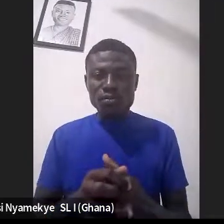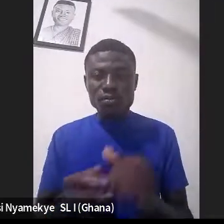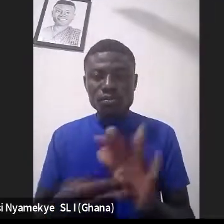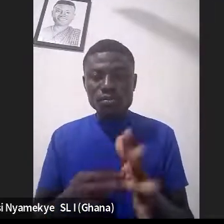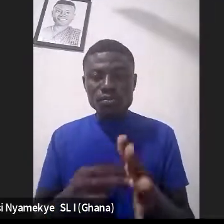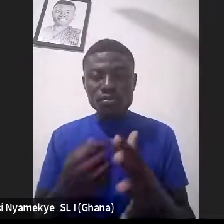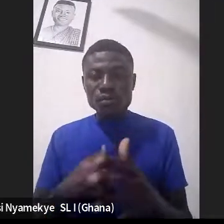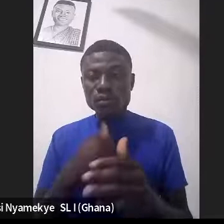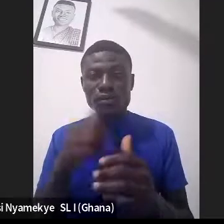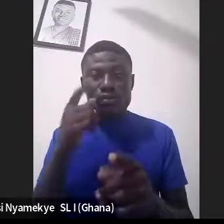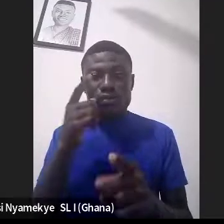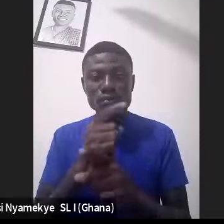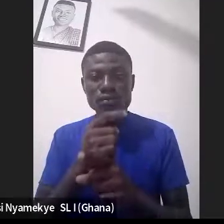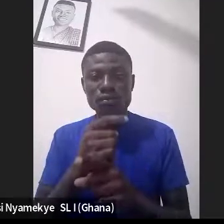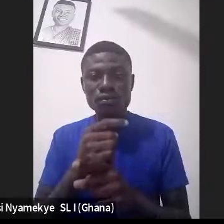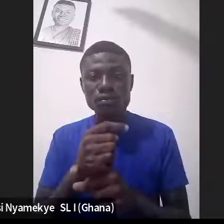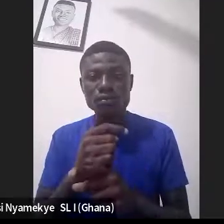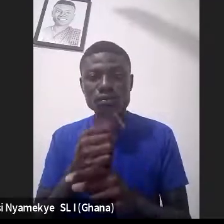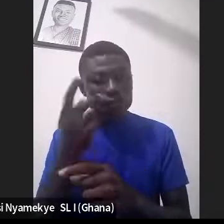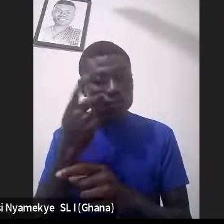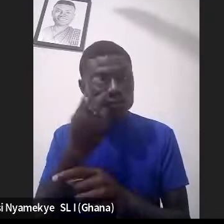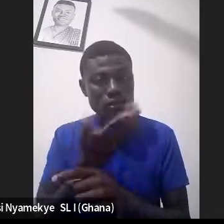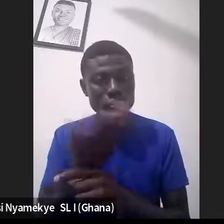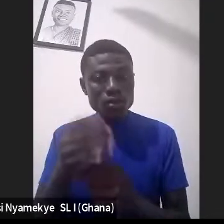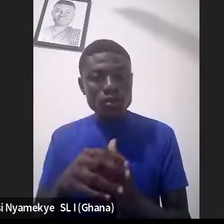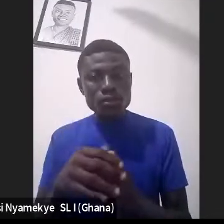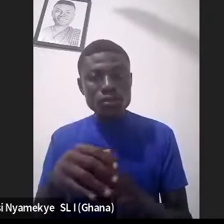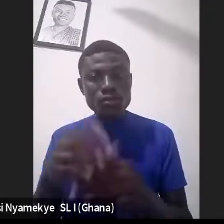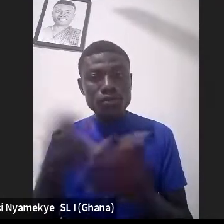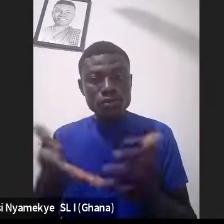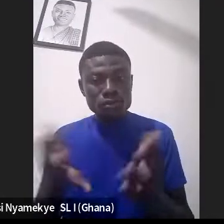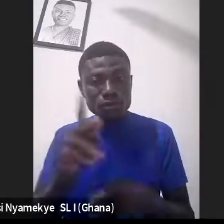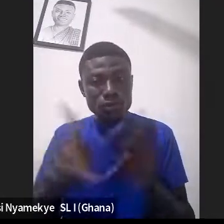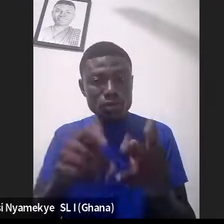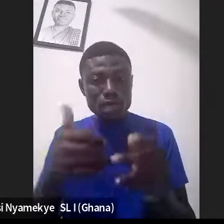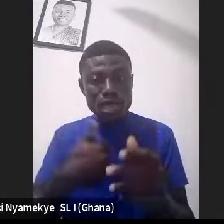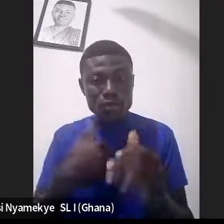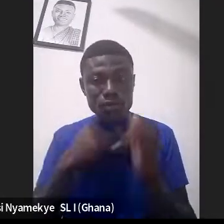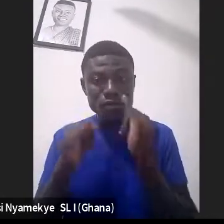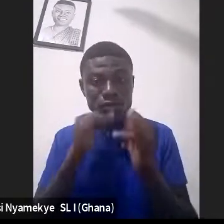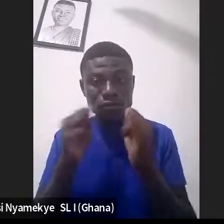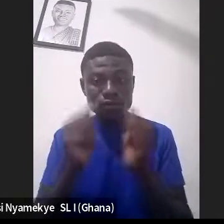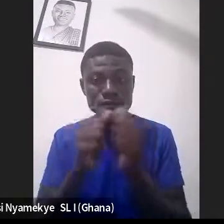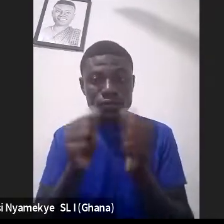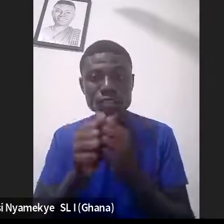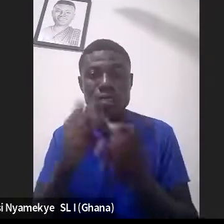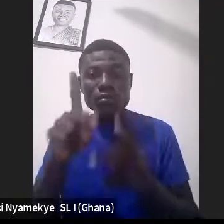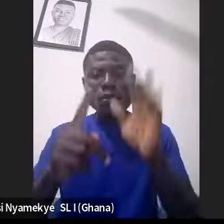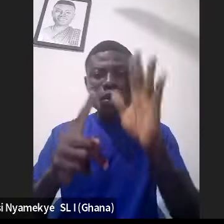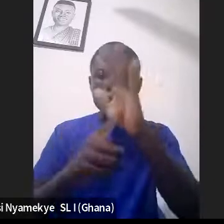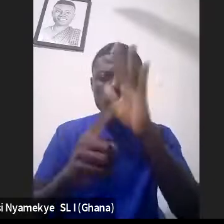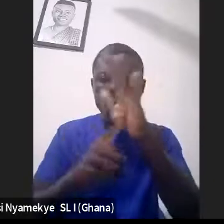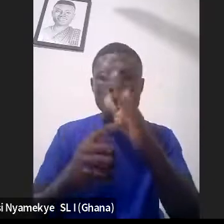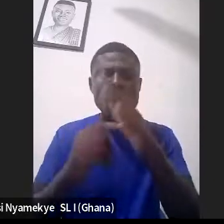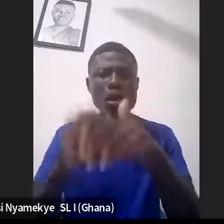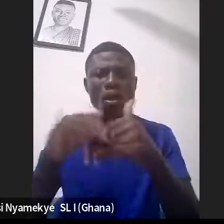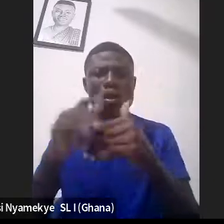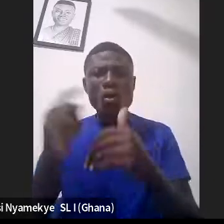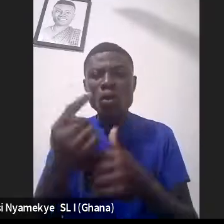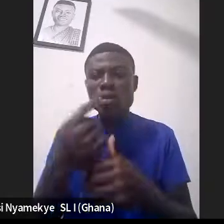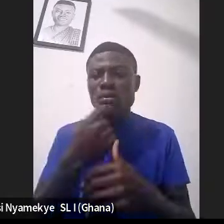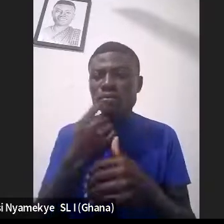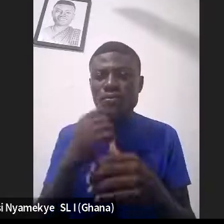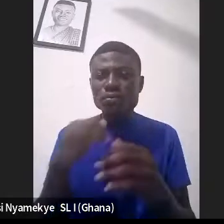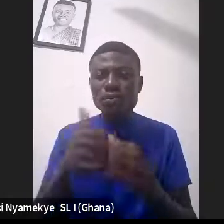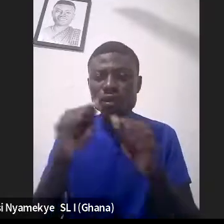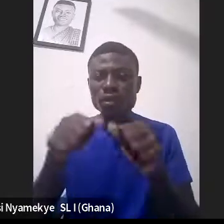Just tell Benjamin, see, over here, when people have interviews with celebrities and all that, they usually would go like, so can you give